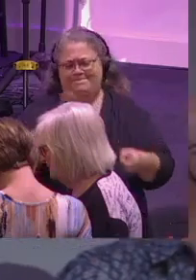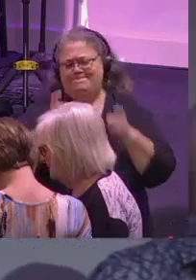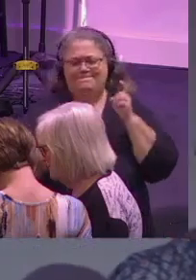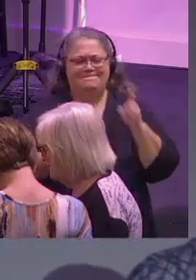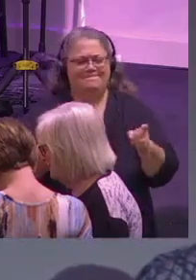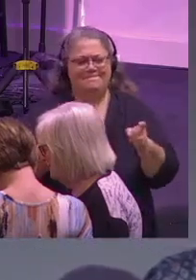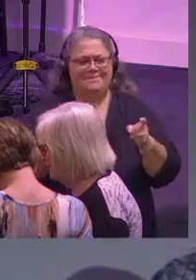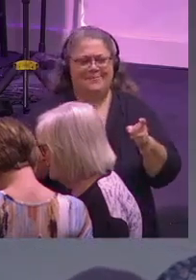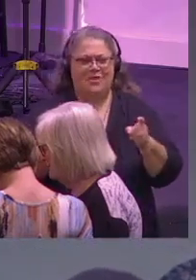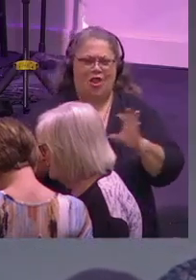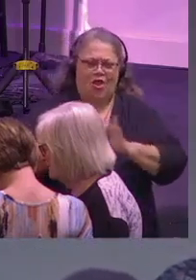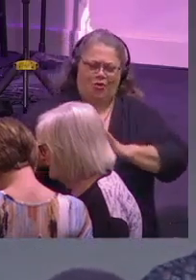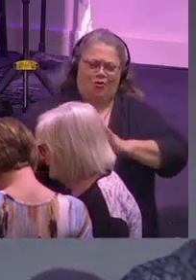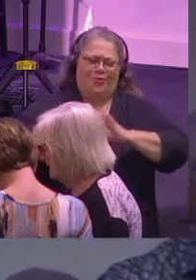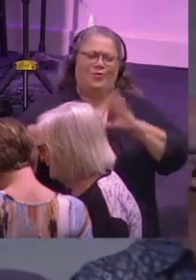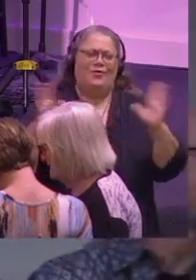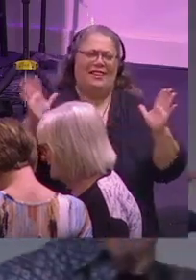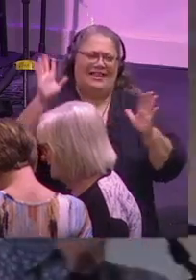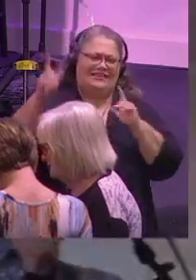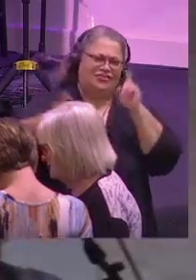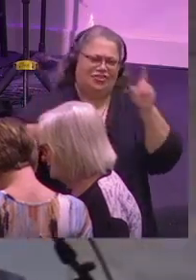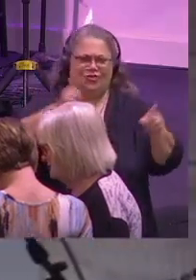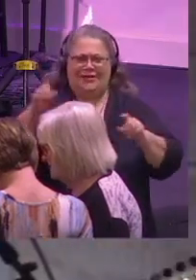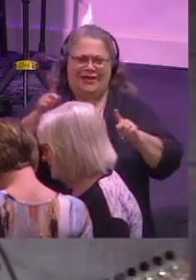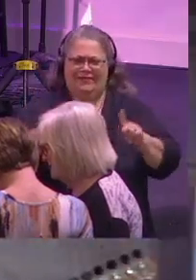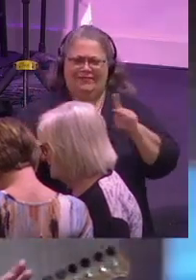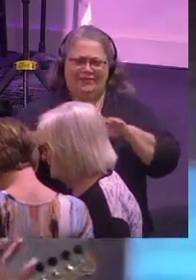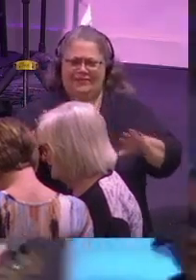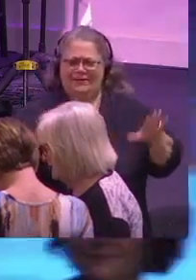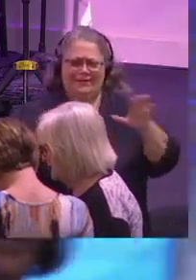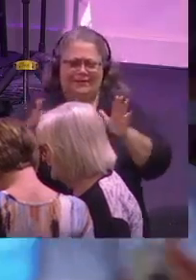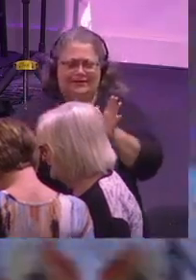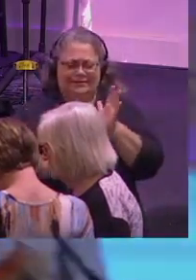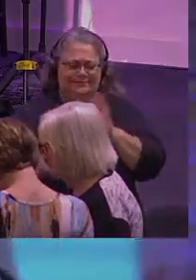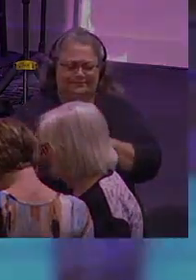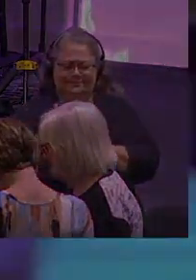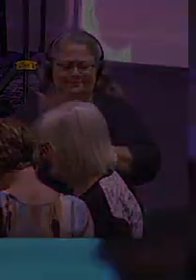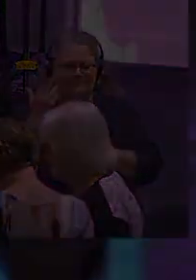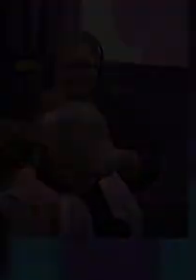release the gifts to your people this morning. In Jesus' name, I thank you for doing it, Lord.